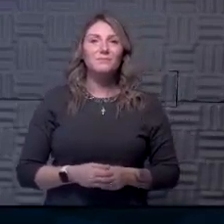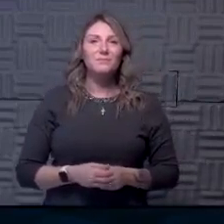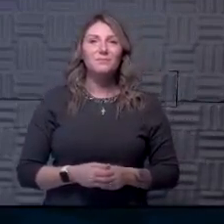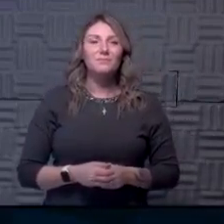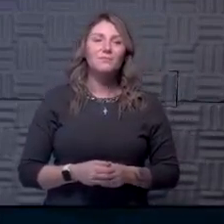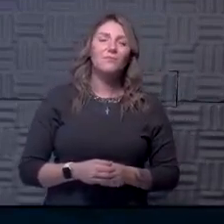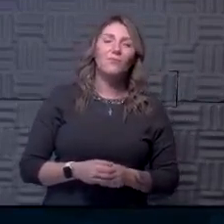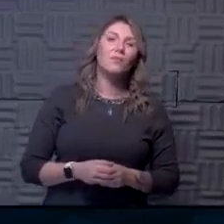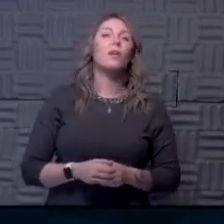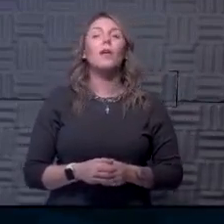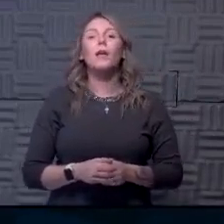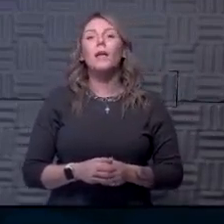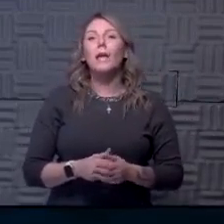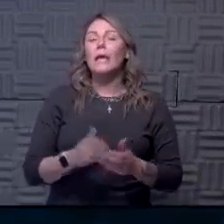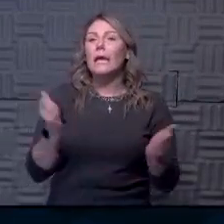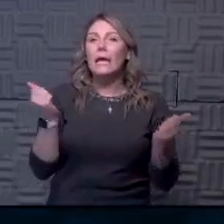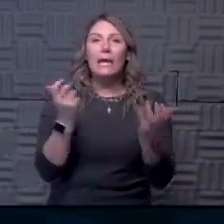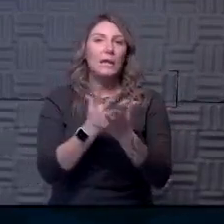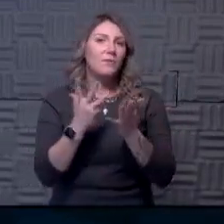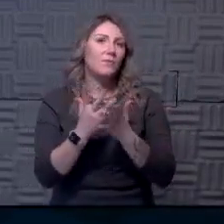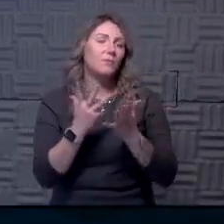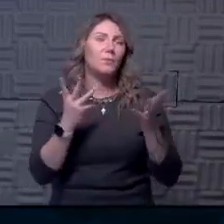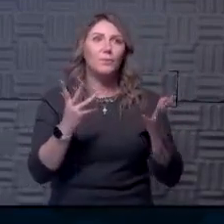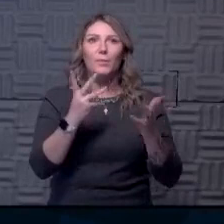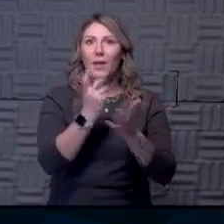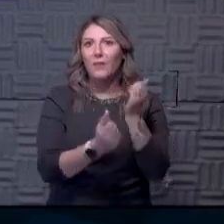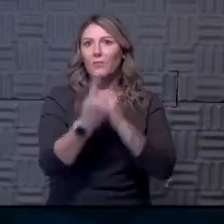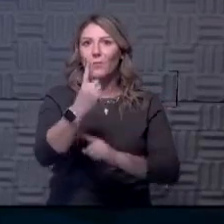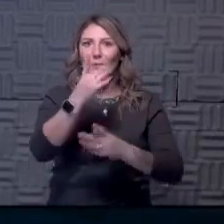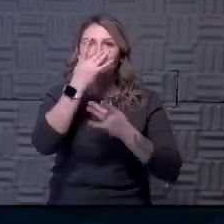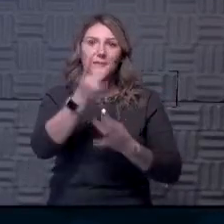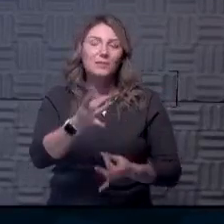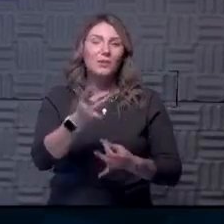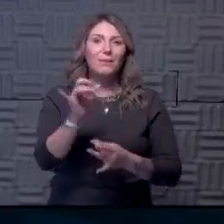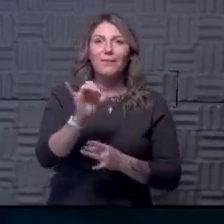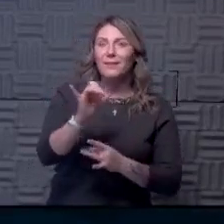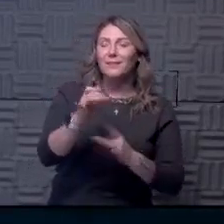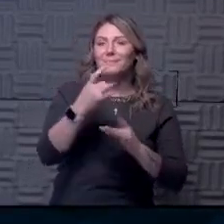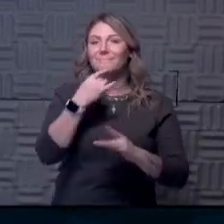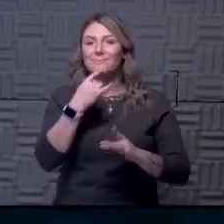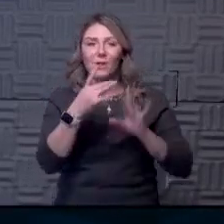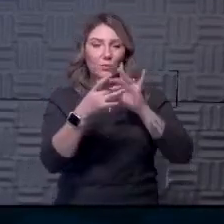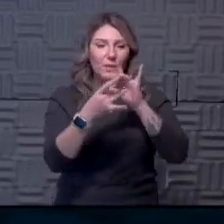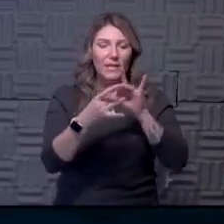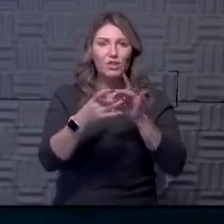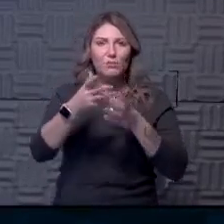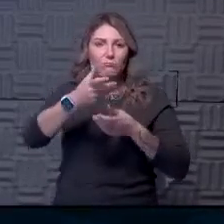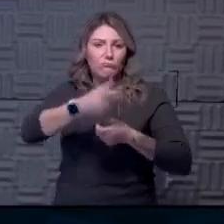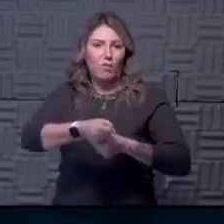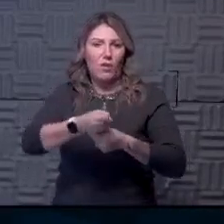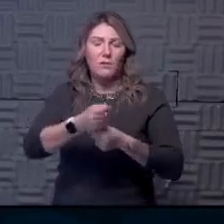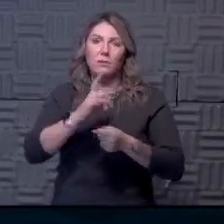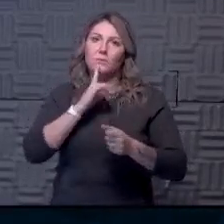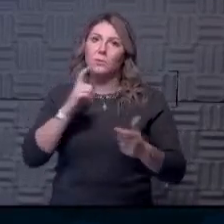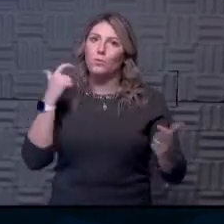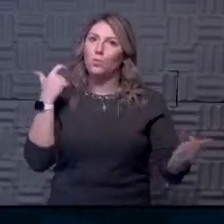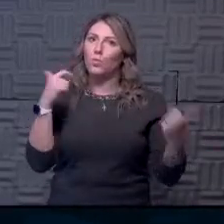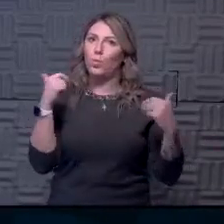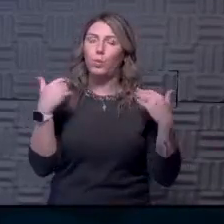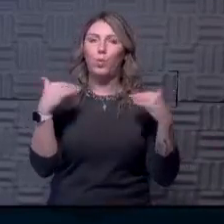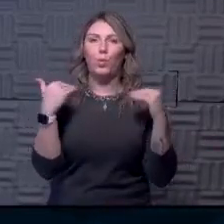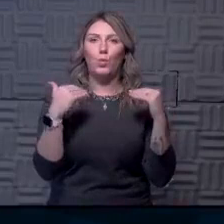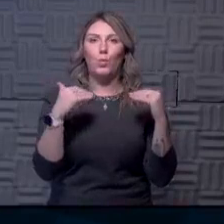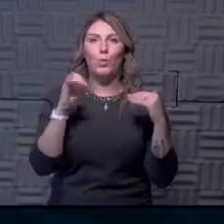Well, everything was very interested in, like Ed said, relationship, trust, that played a big role on that